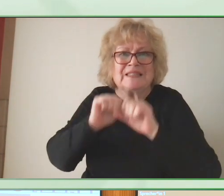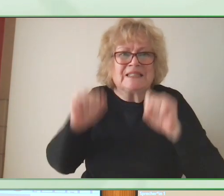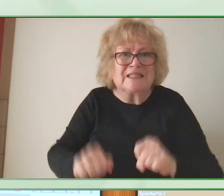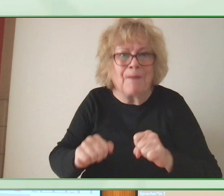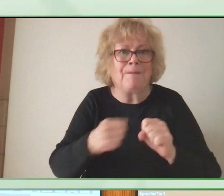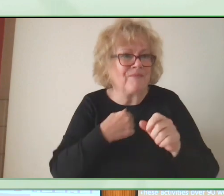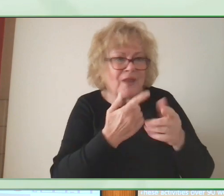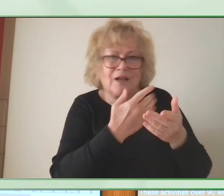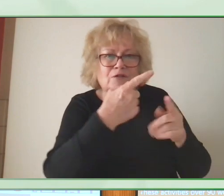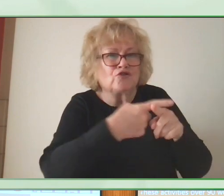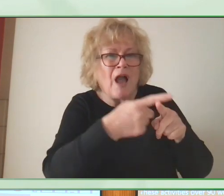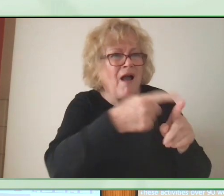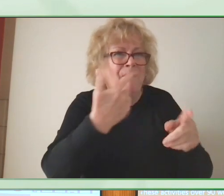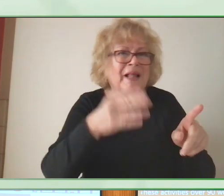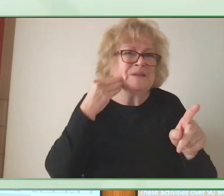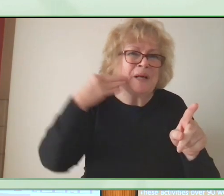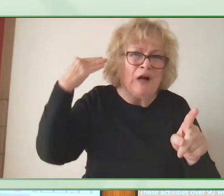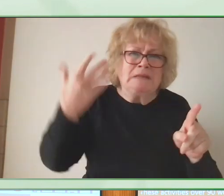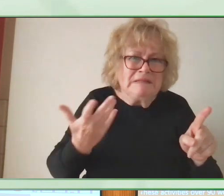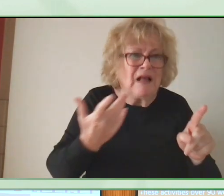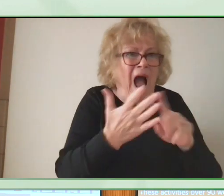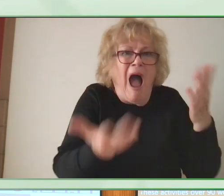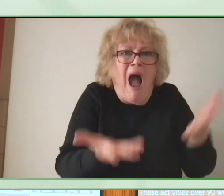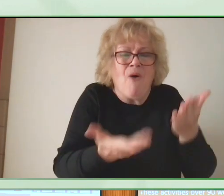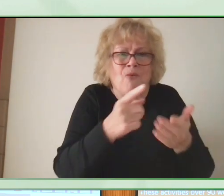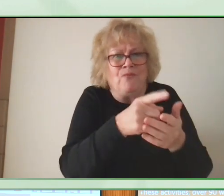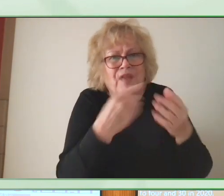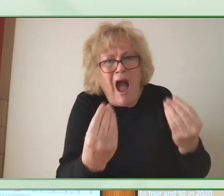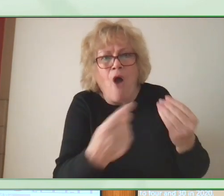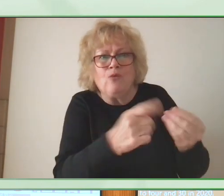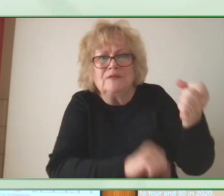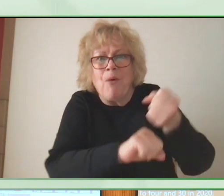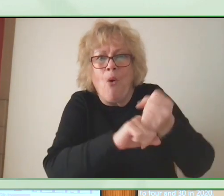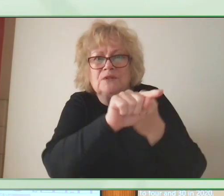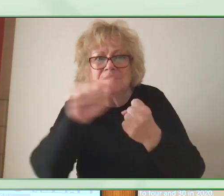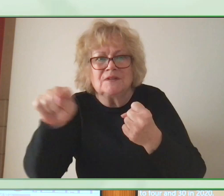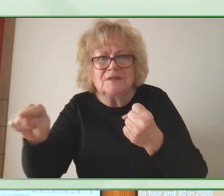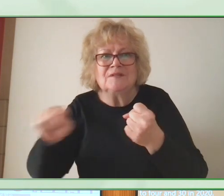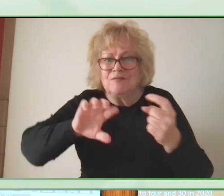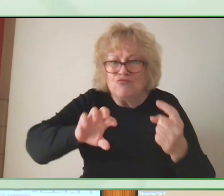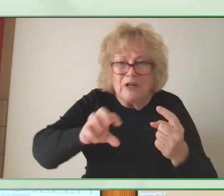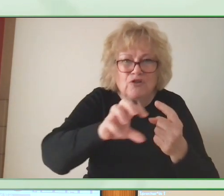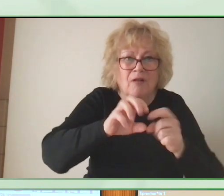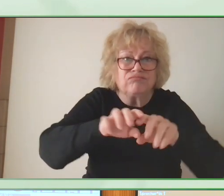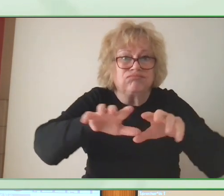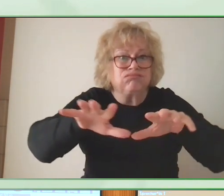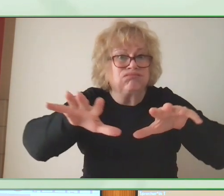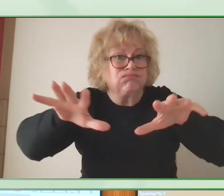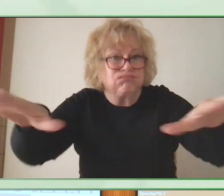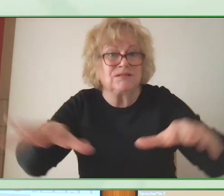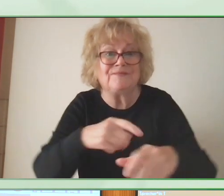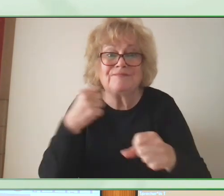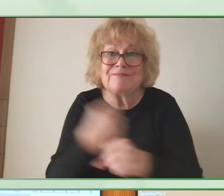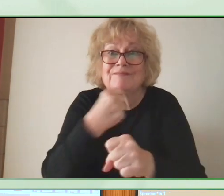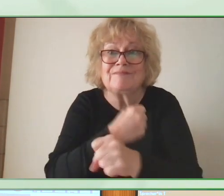in 2022. More than 75 women we secured funding and gained access to microfinance services. 60